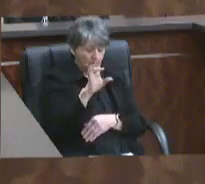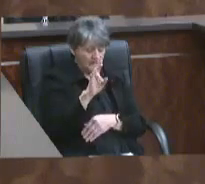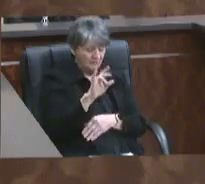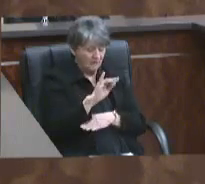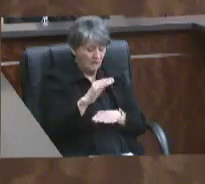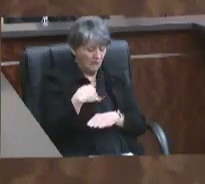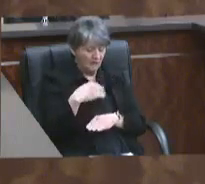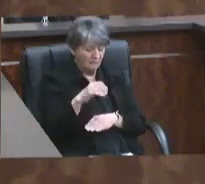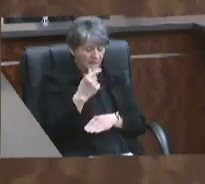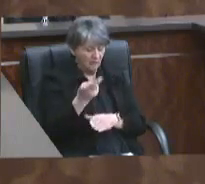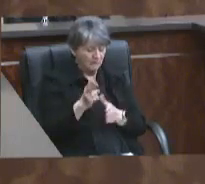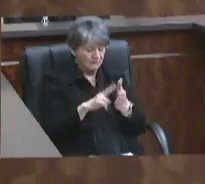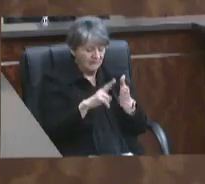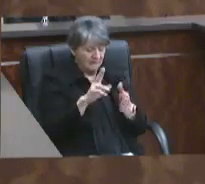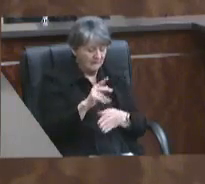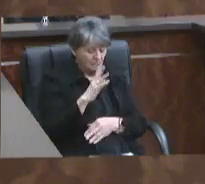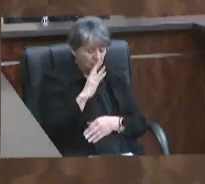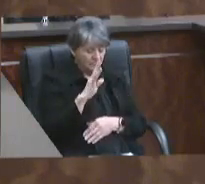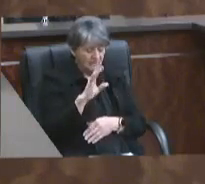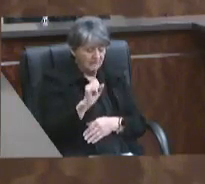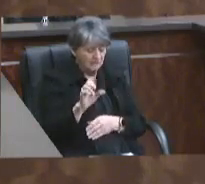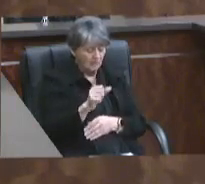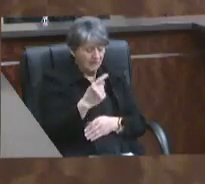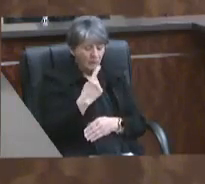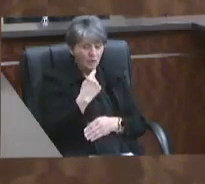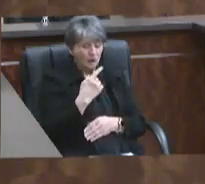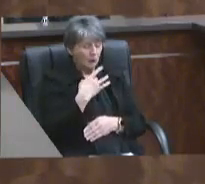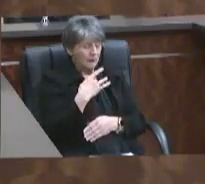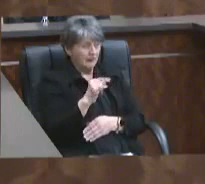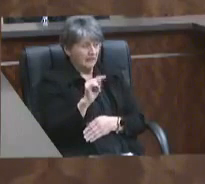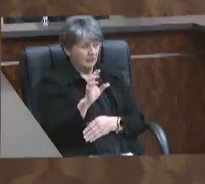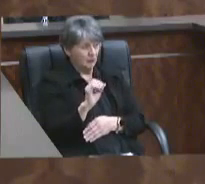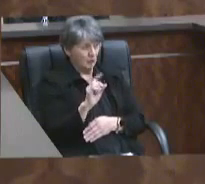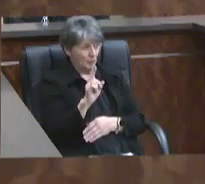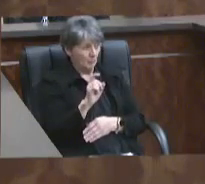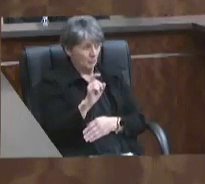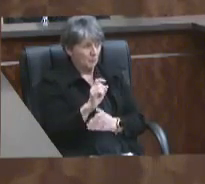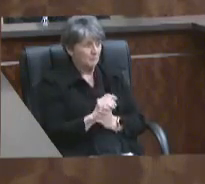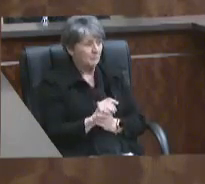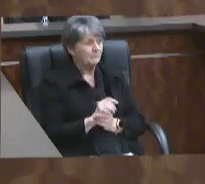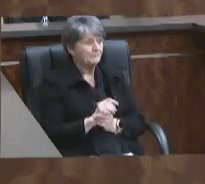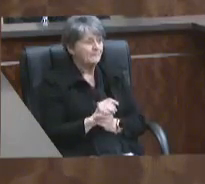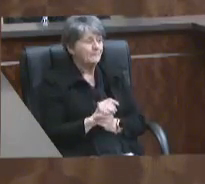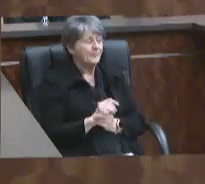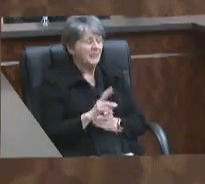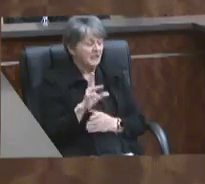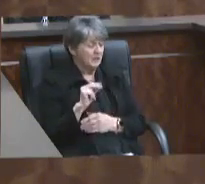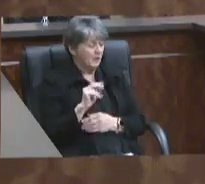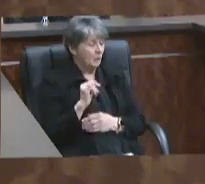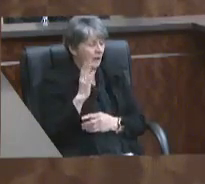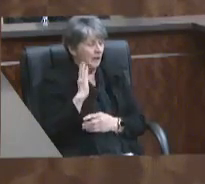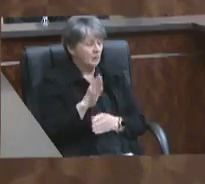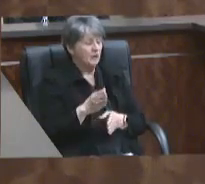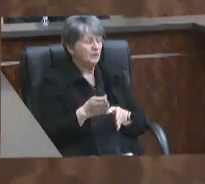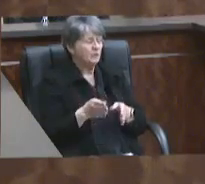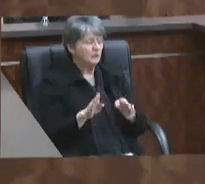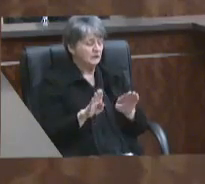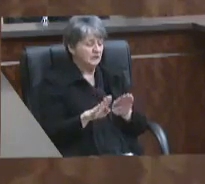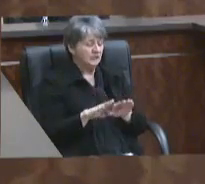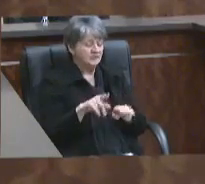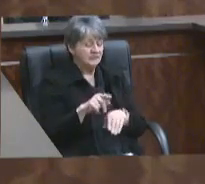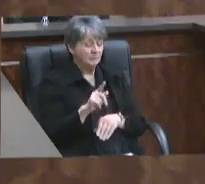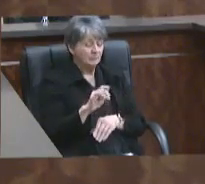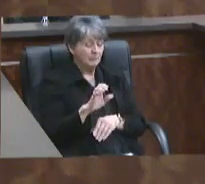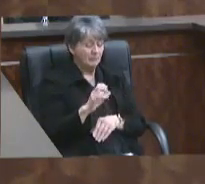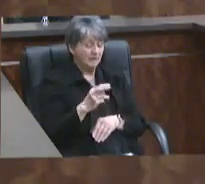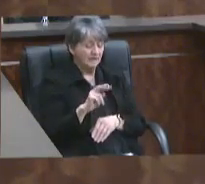one signed up to speak. Is there anyone who would like to speak on this item? Seeing no one, I'll close the public